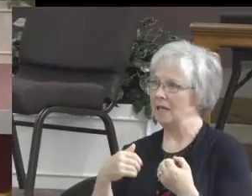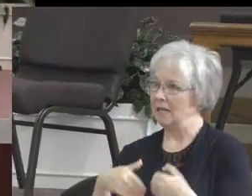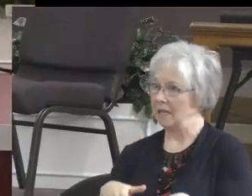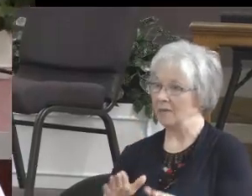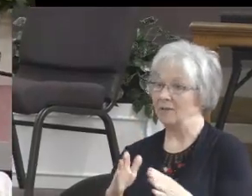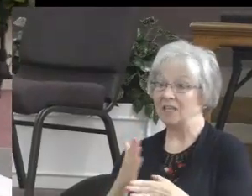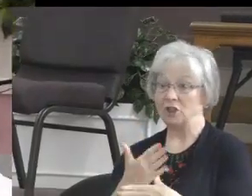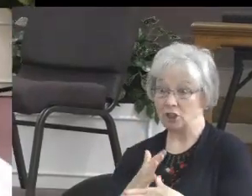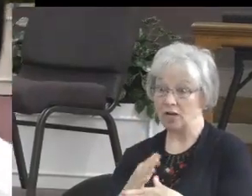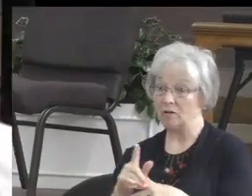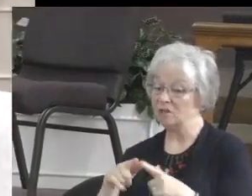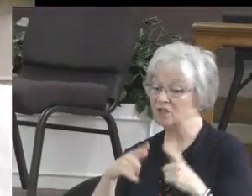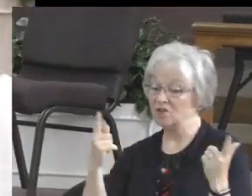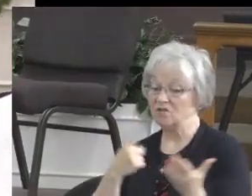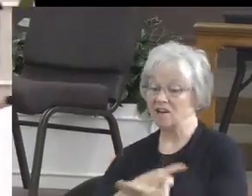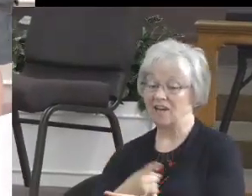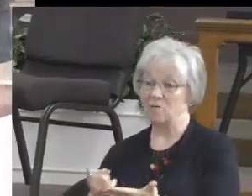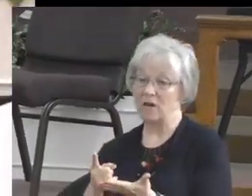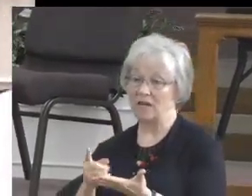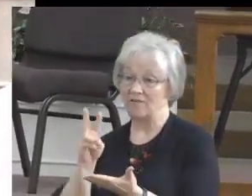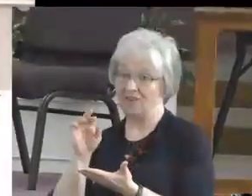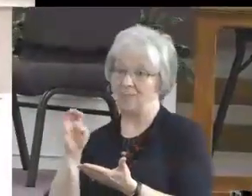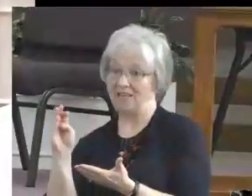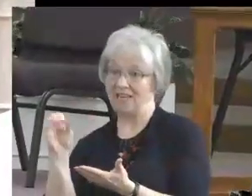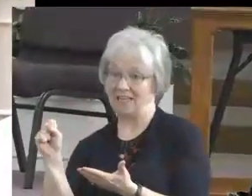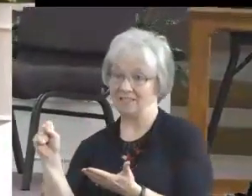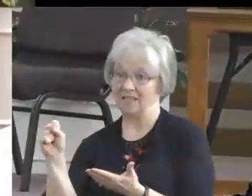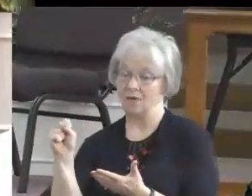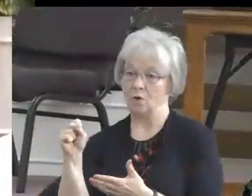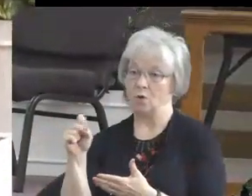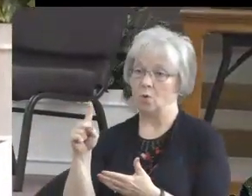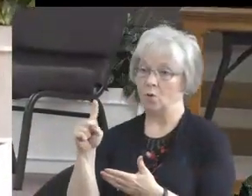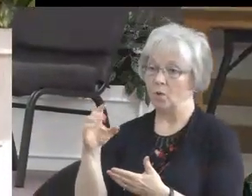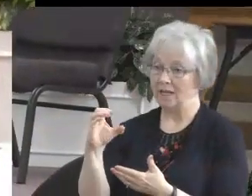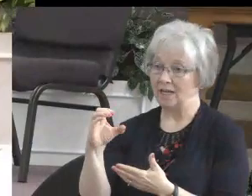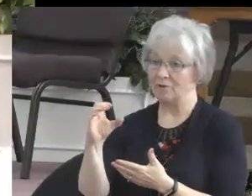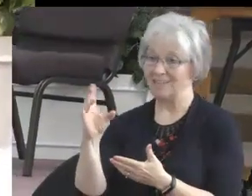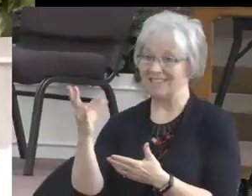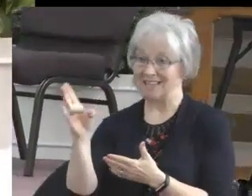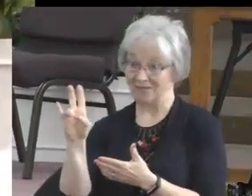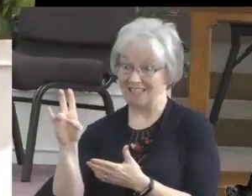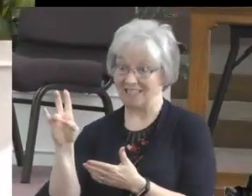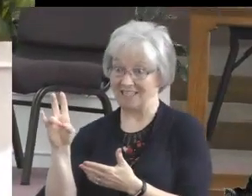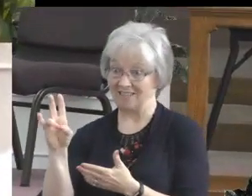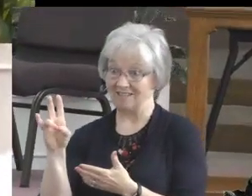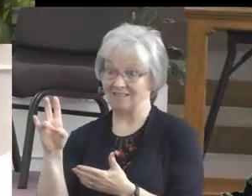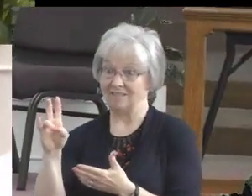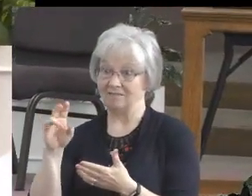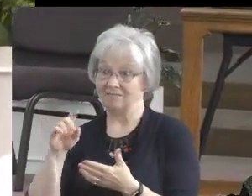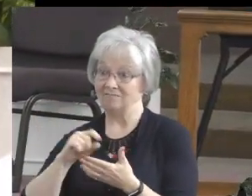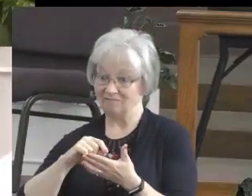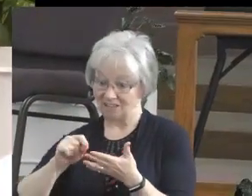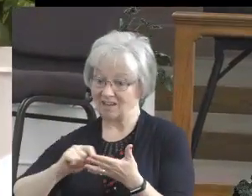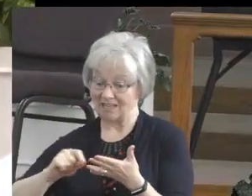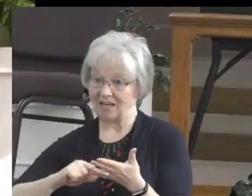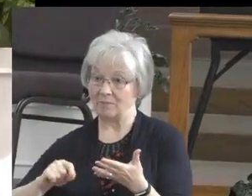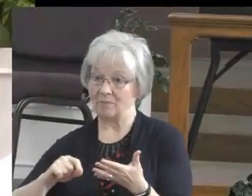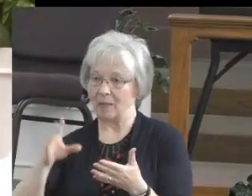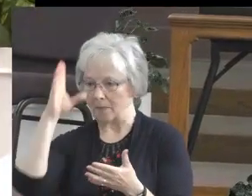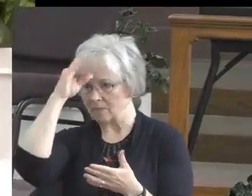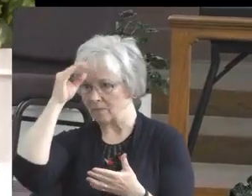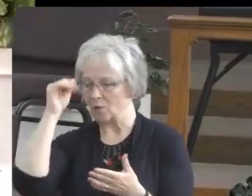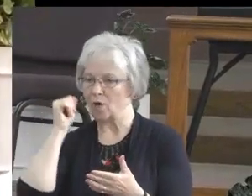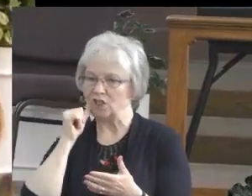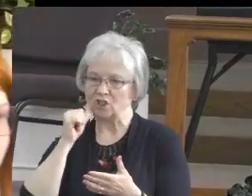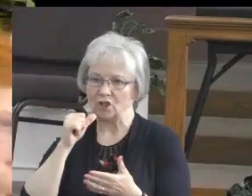you, it was a great week of Vacation Bible School. We had 117 that were registered, and the boys and girls had a great time. They learned a